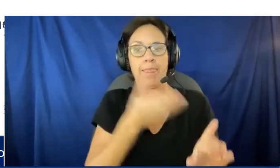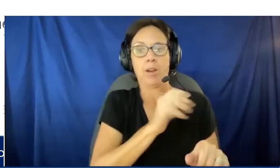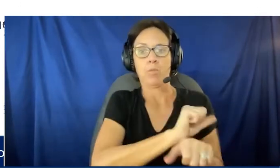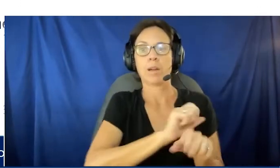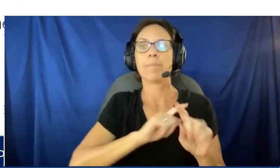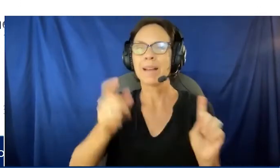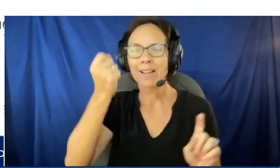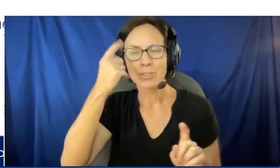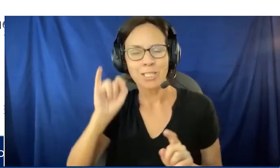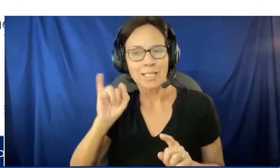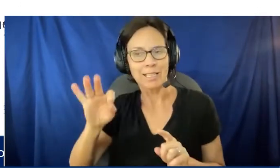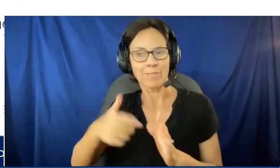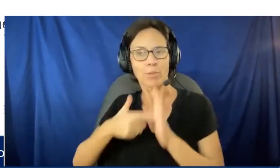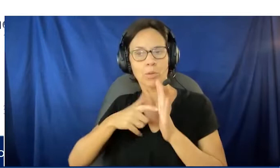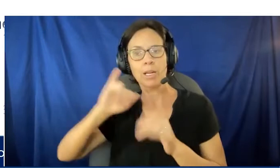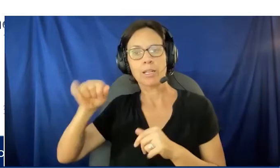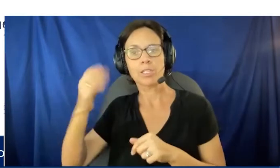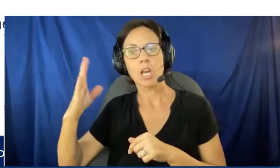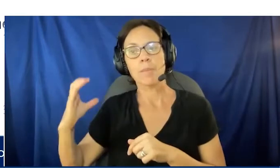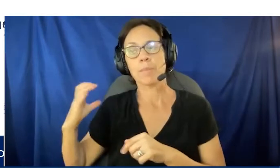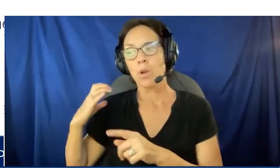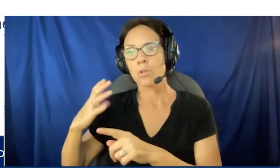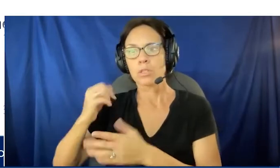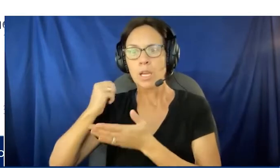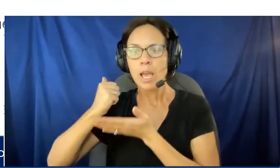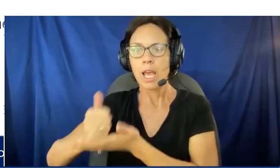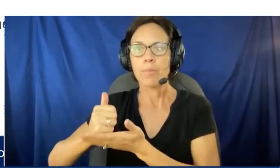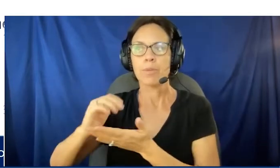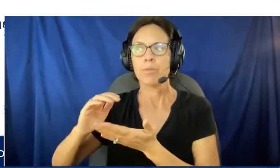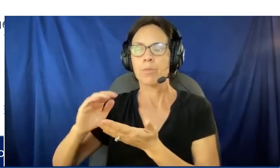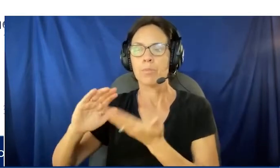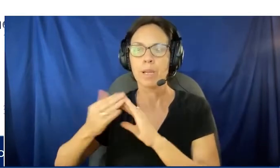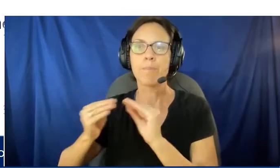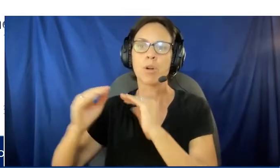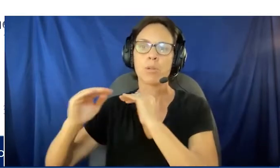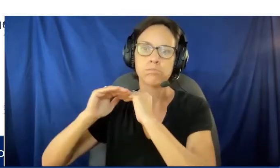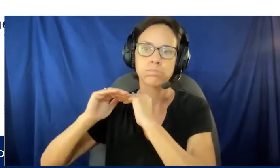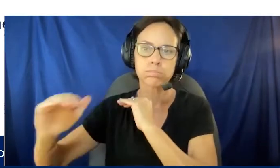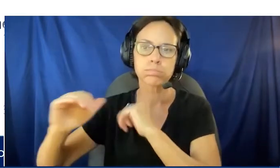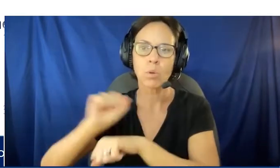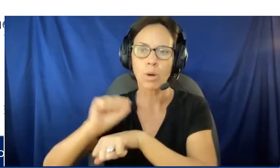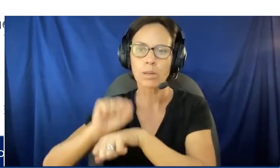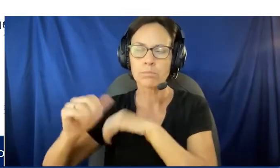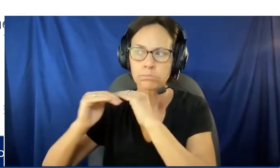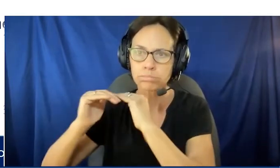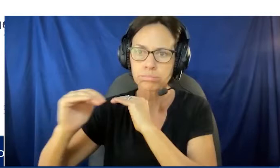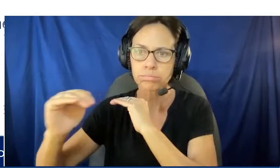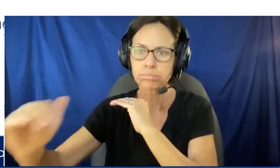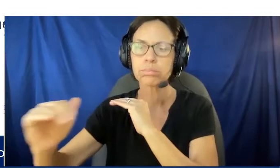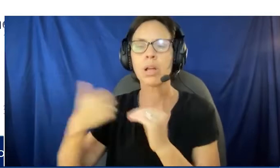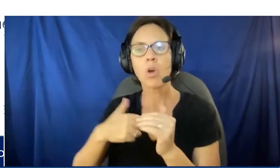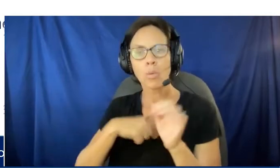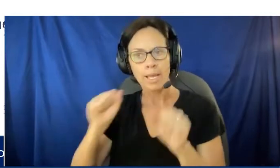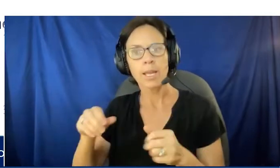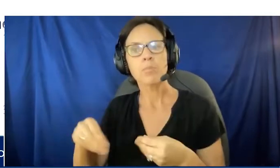job coach to help you get stabilized in employment, we can provide a certain amount of